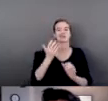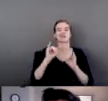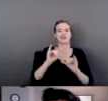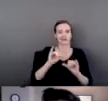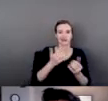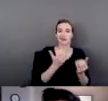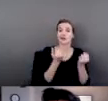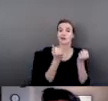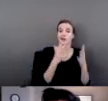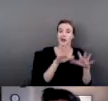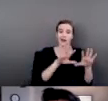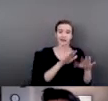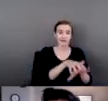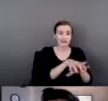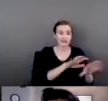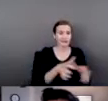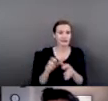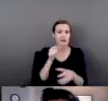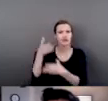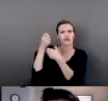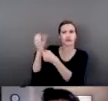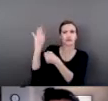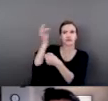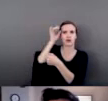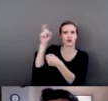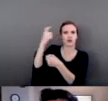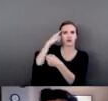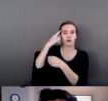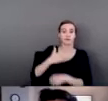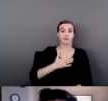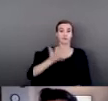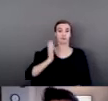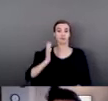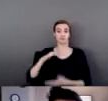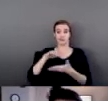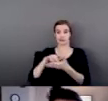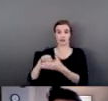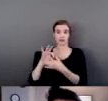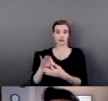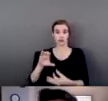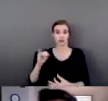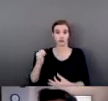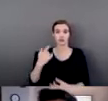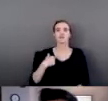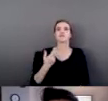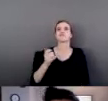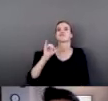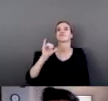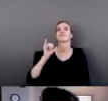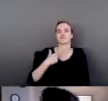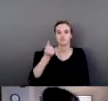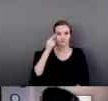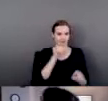know, studying criminal justice, why Native communities just don't want to trust criminal justice agencies